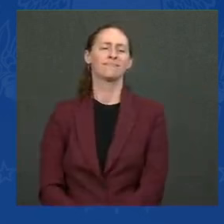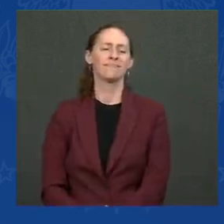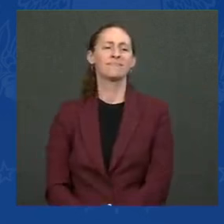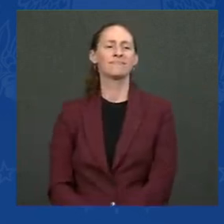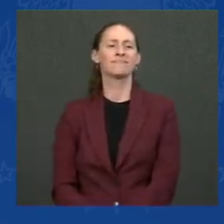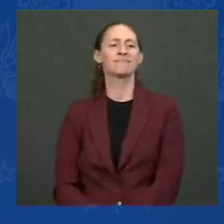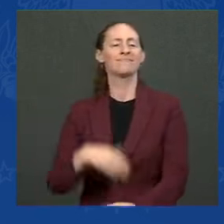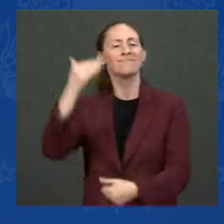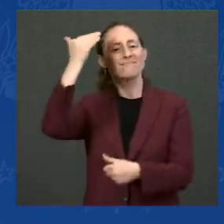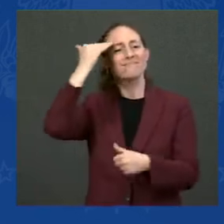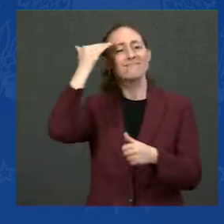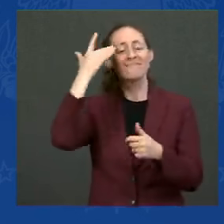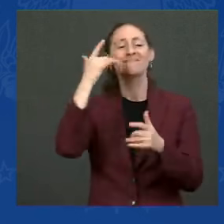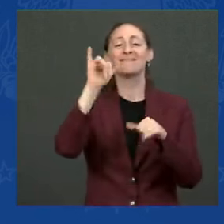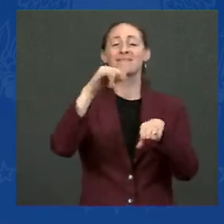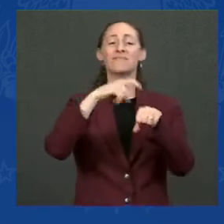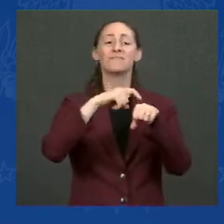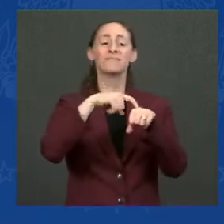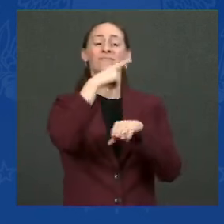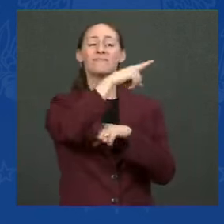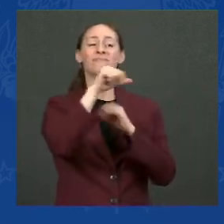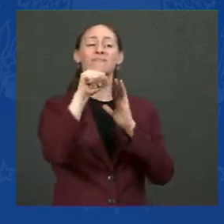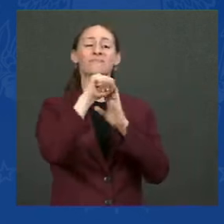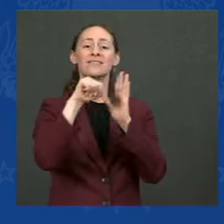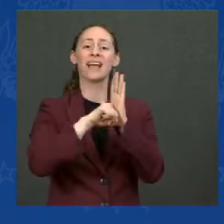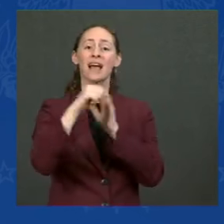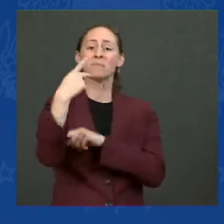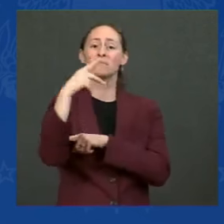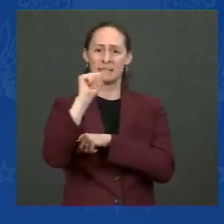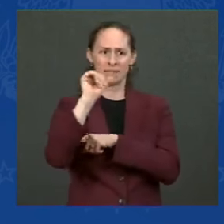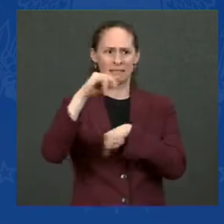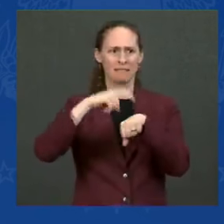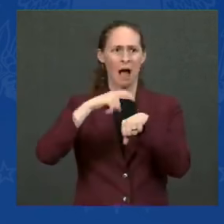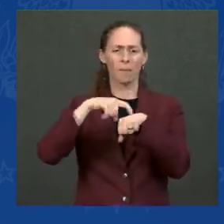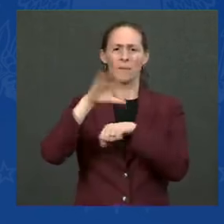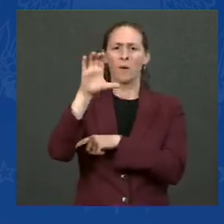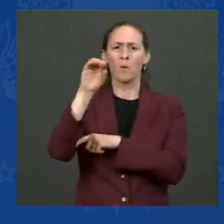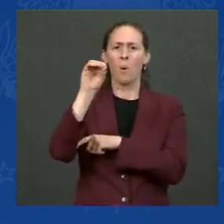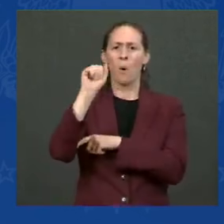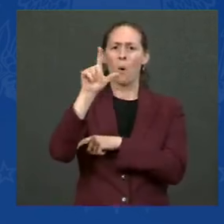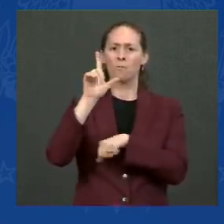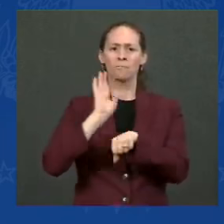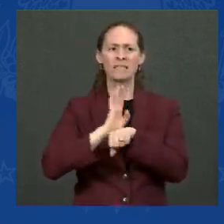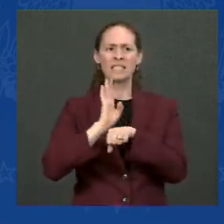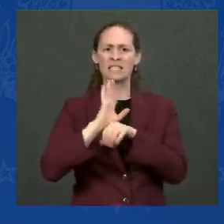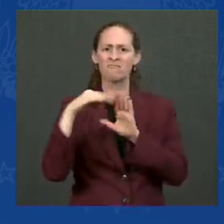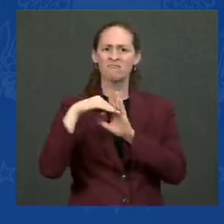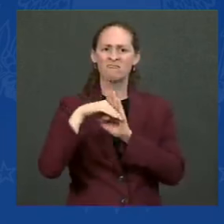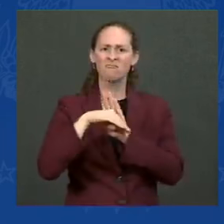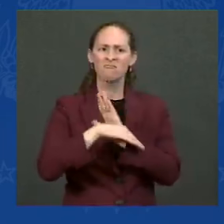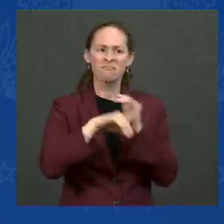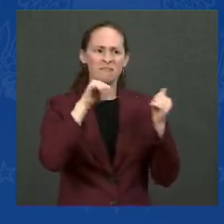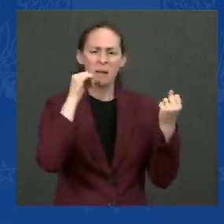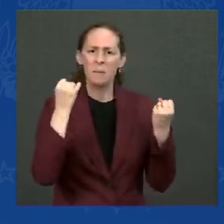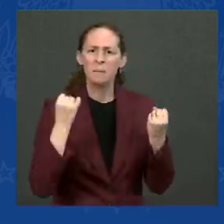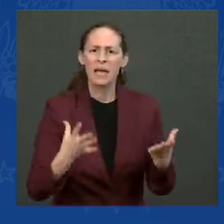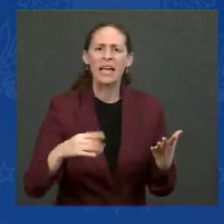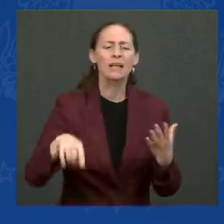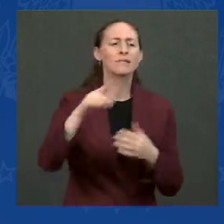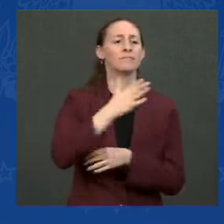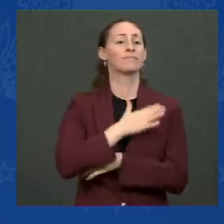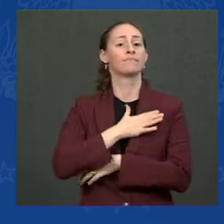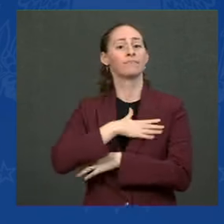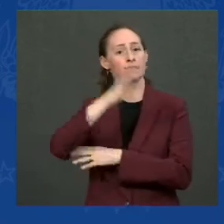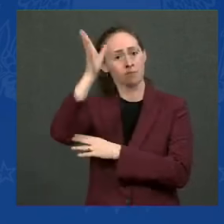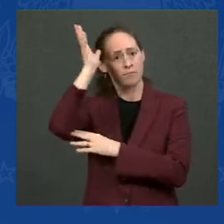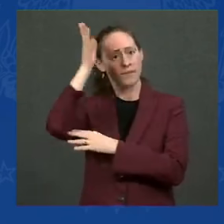when I was a kid and coal shut down. My dad was not a coal miner. I had a great-grandfather who was a coal miner engineer, but, you know, he